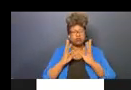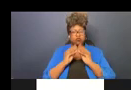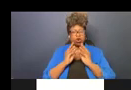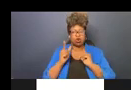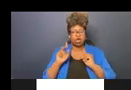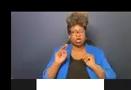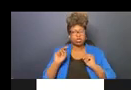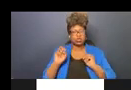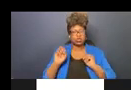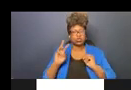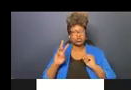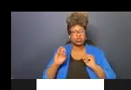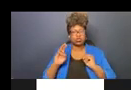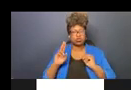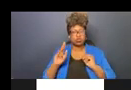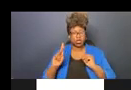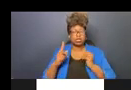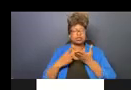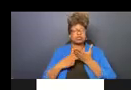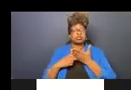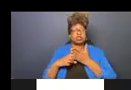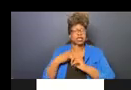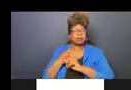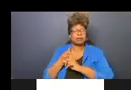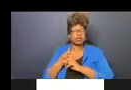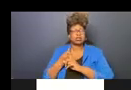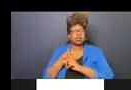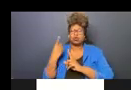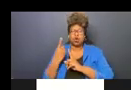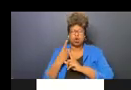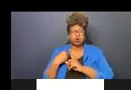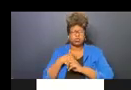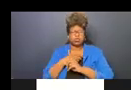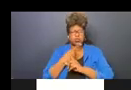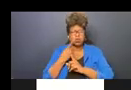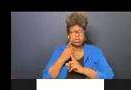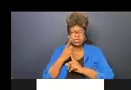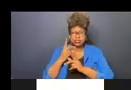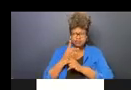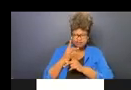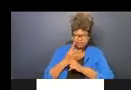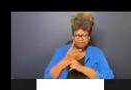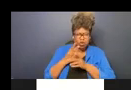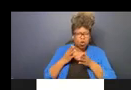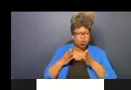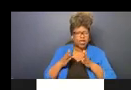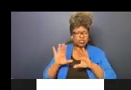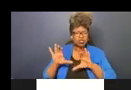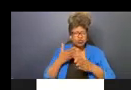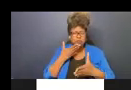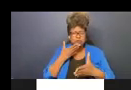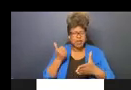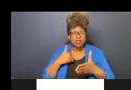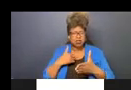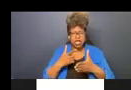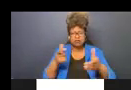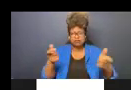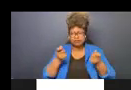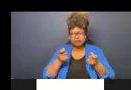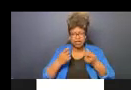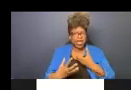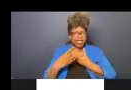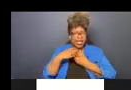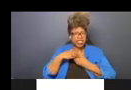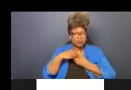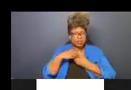talk about those impacts. And we're always looking for ways to do better at engagement. You know, we've been doing a lot of work but